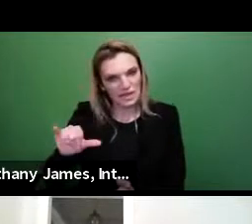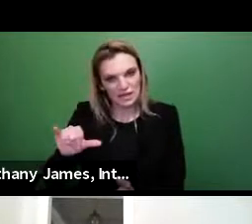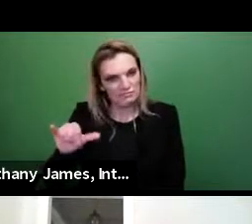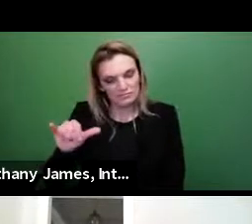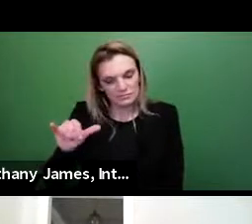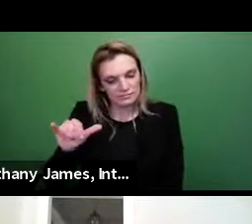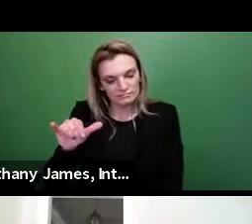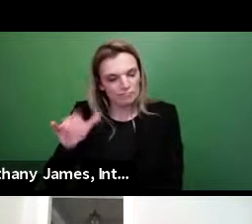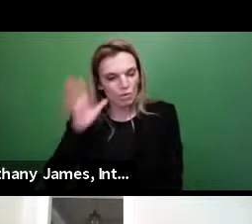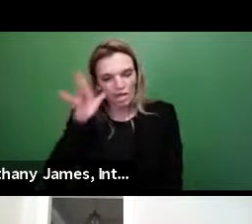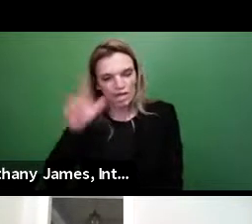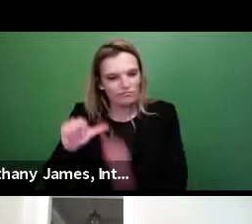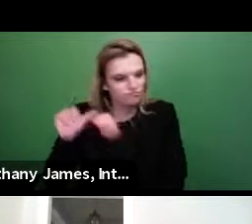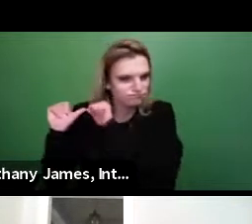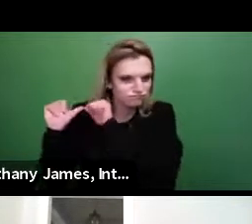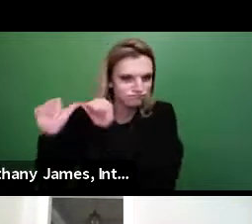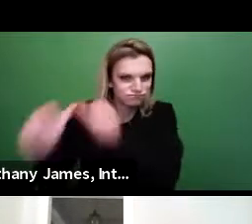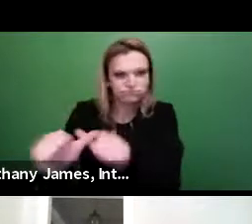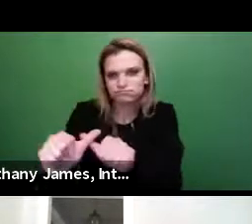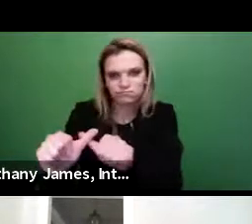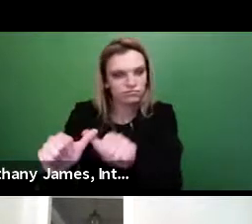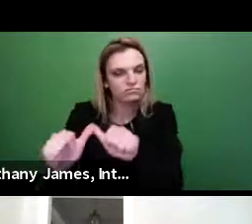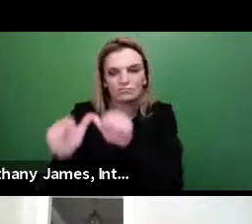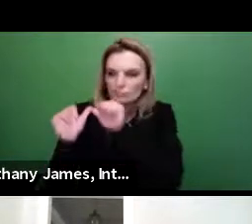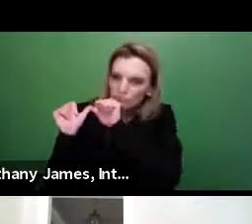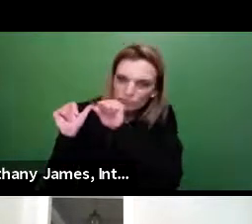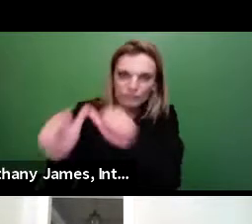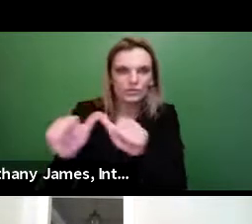And, you know, they say things come in threes.